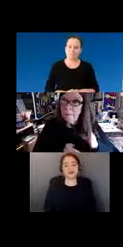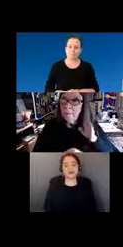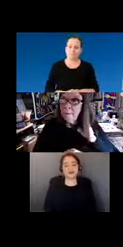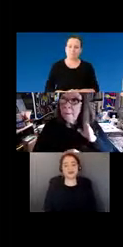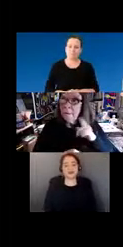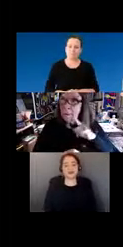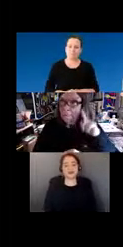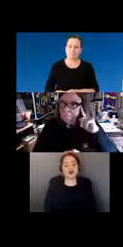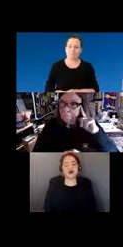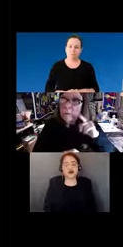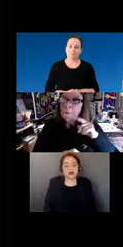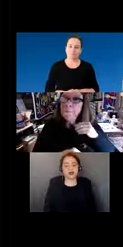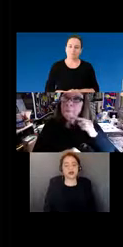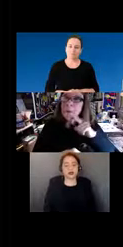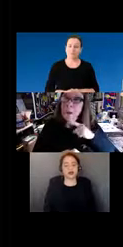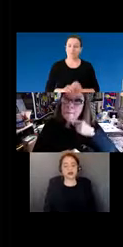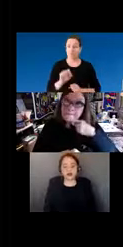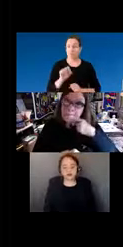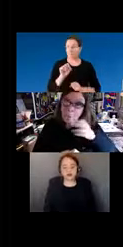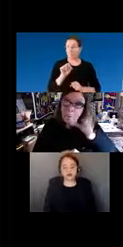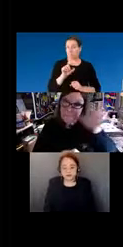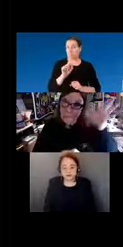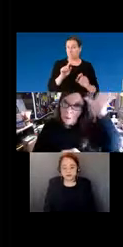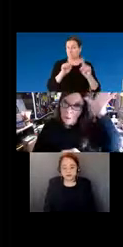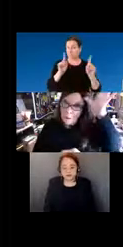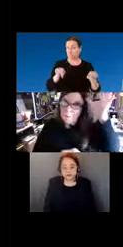This student artwork is from California.